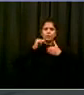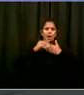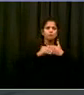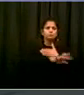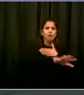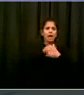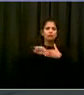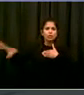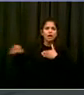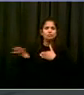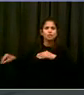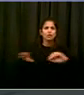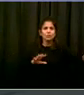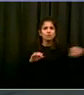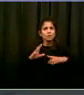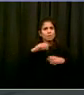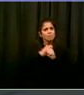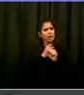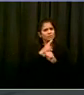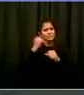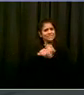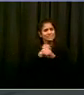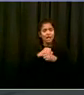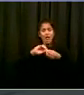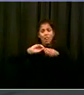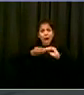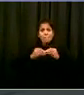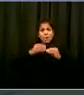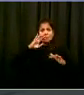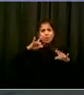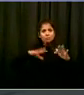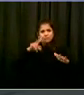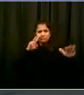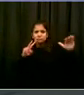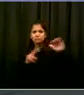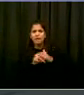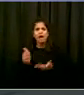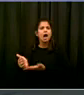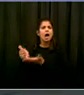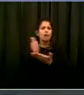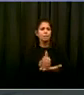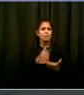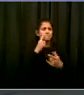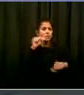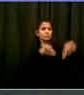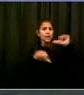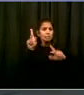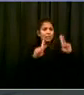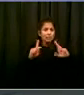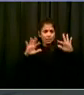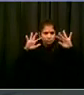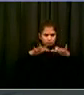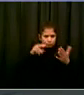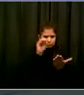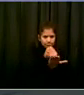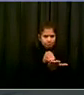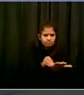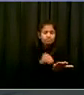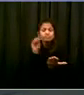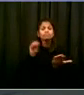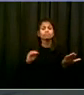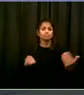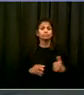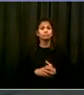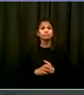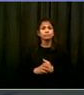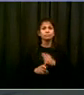better. So please, in these areas and throughout New York City, please get tested. Go to